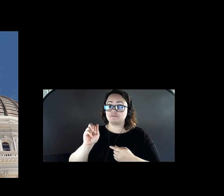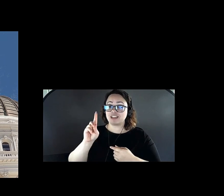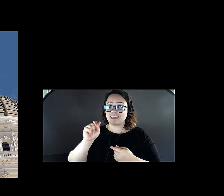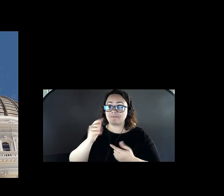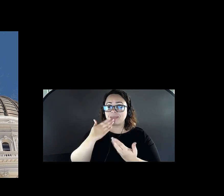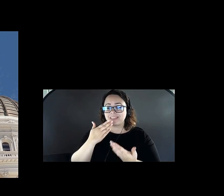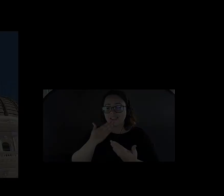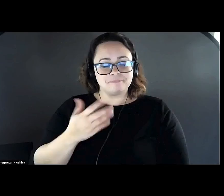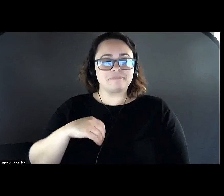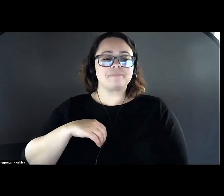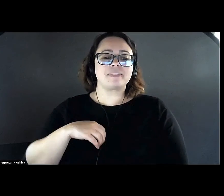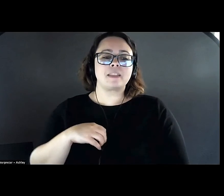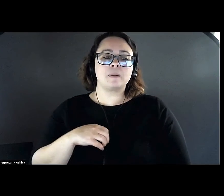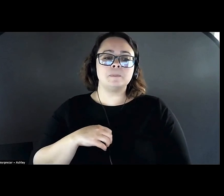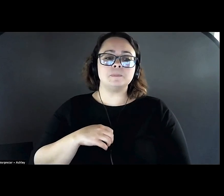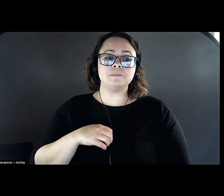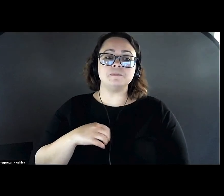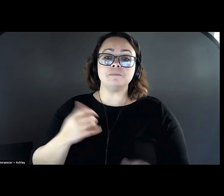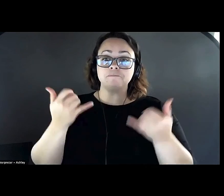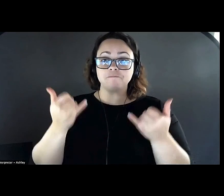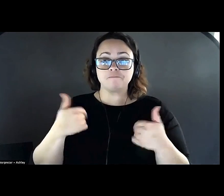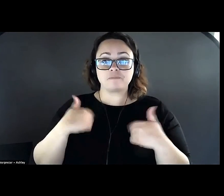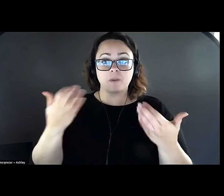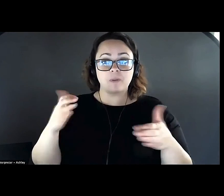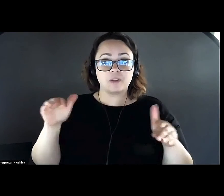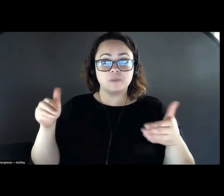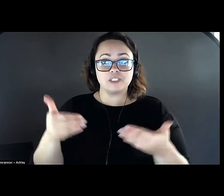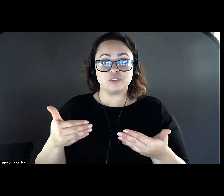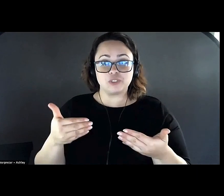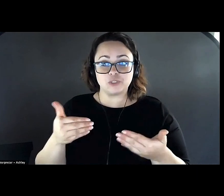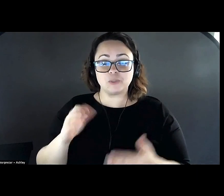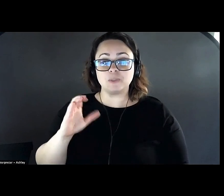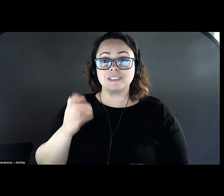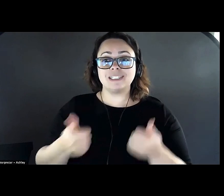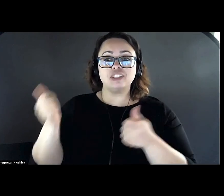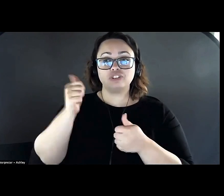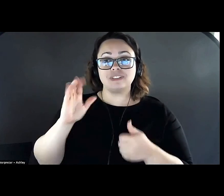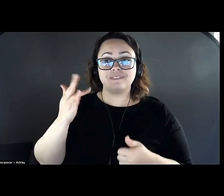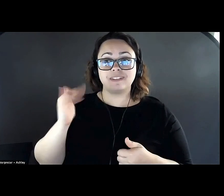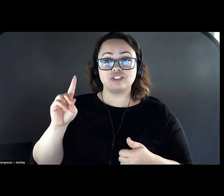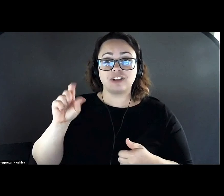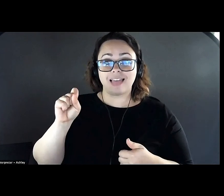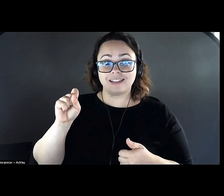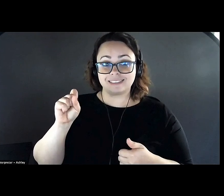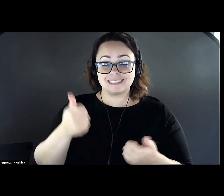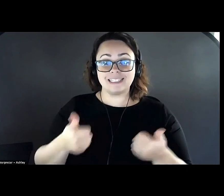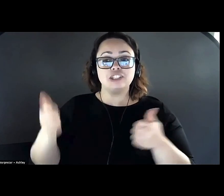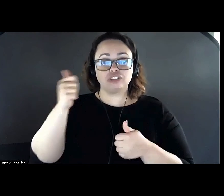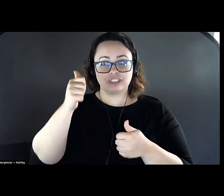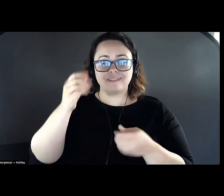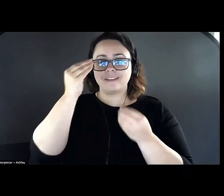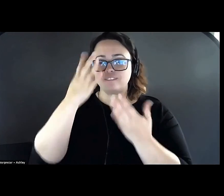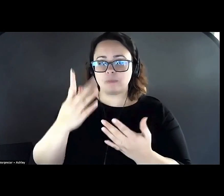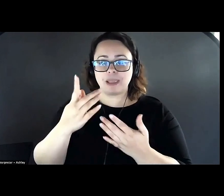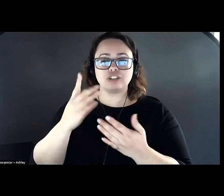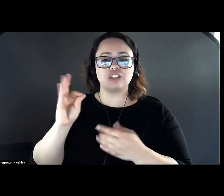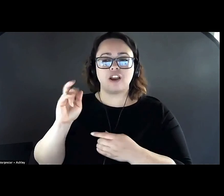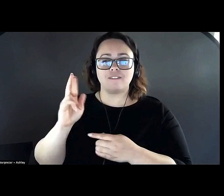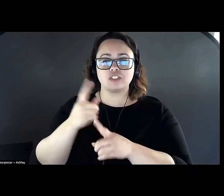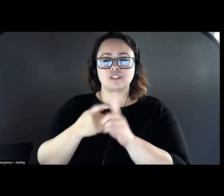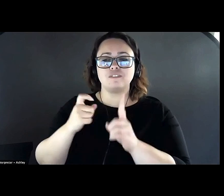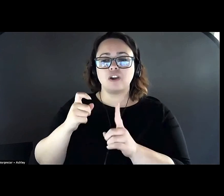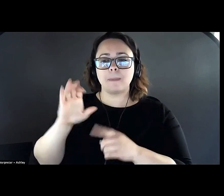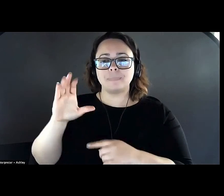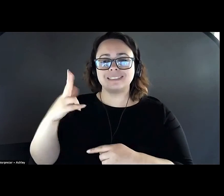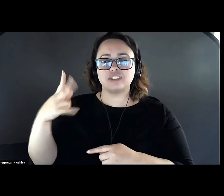Brenda. And now I'd like to introduce Chief Childs, the Chief Information Officer at the California